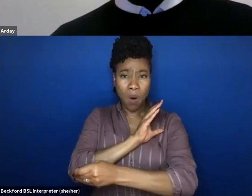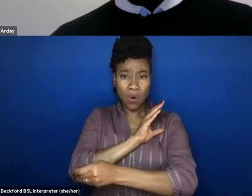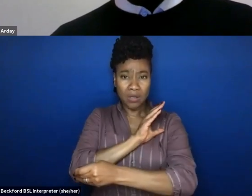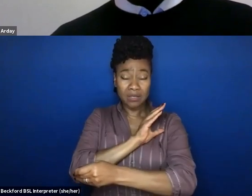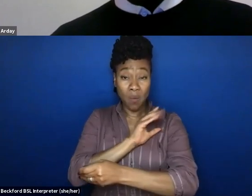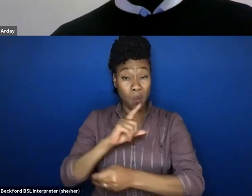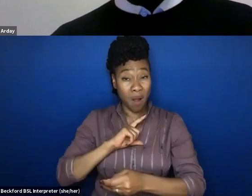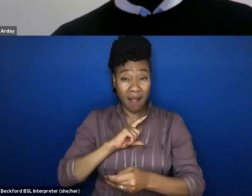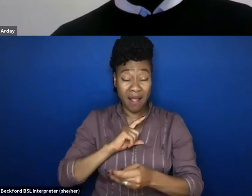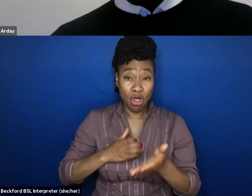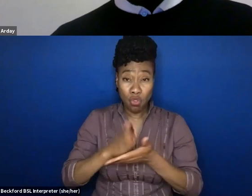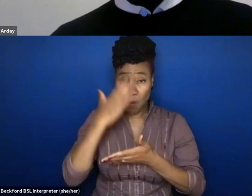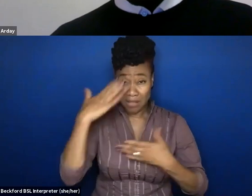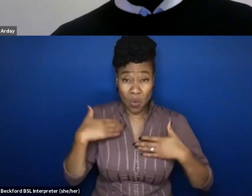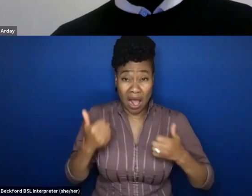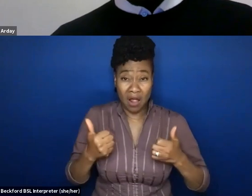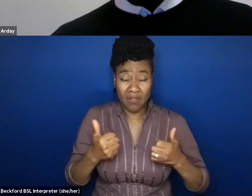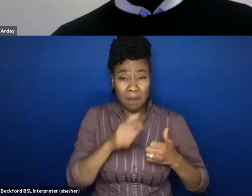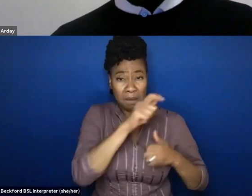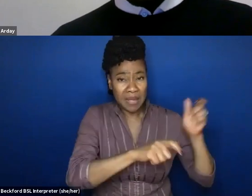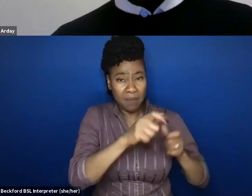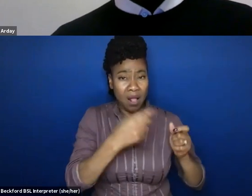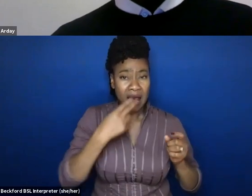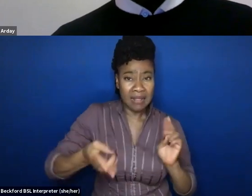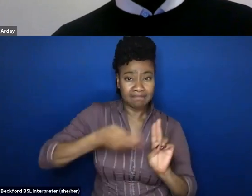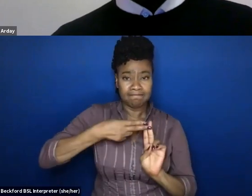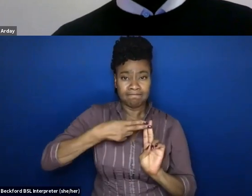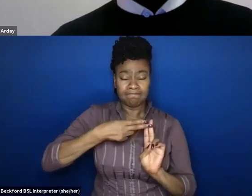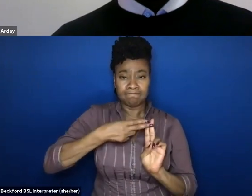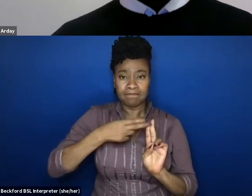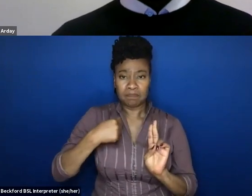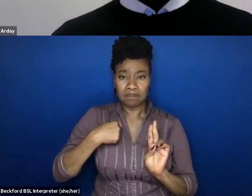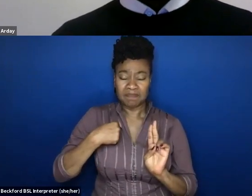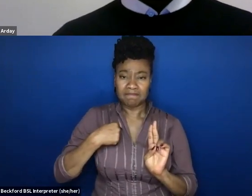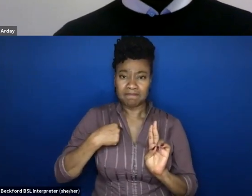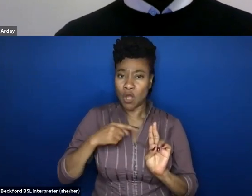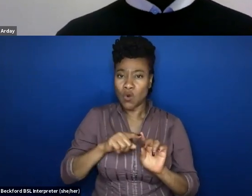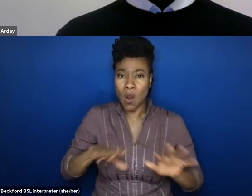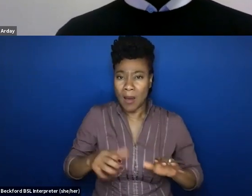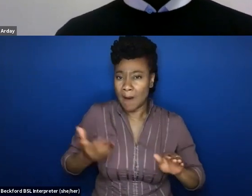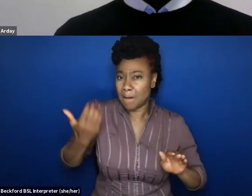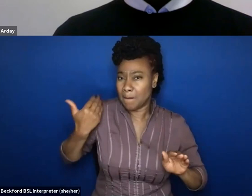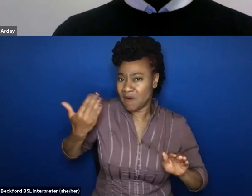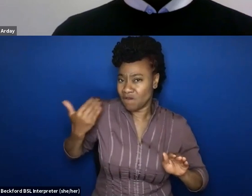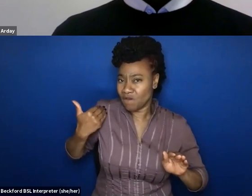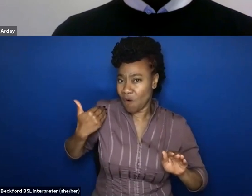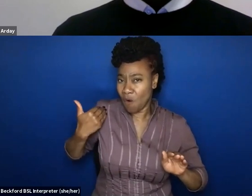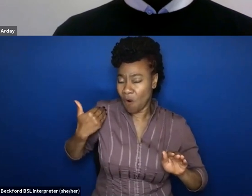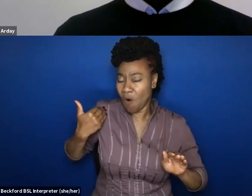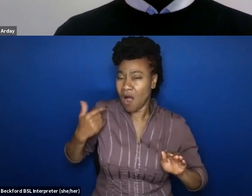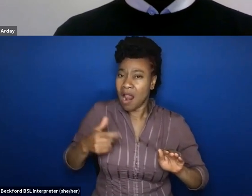health, people can see you as a lesser version of who you were before you experienced that.